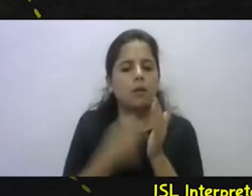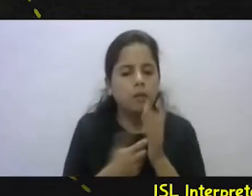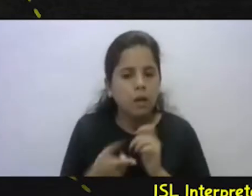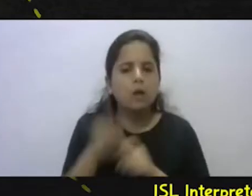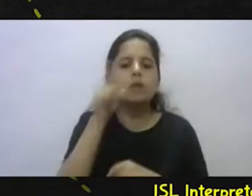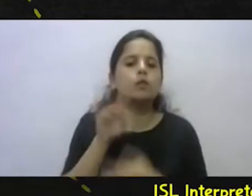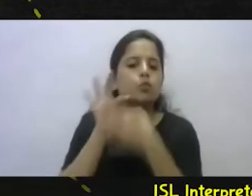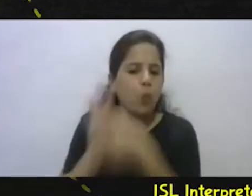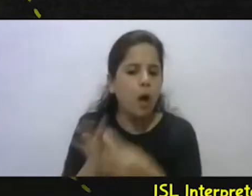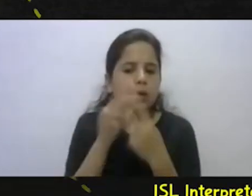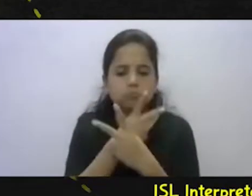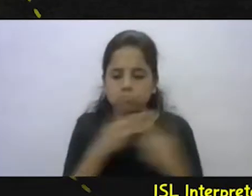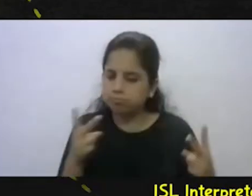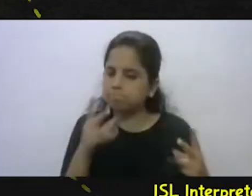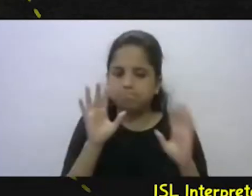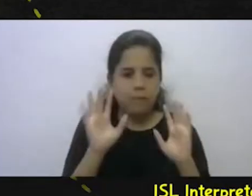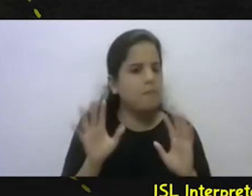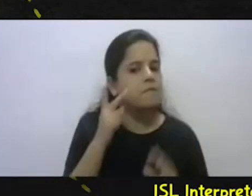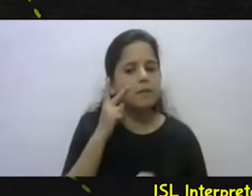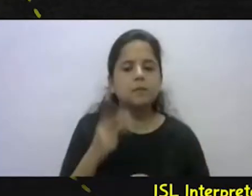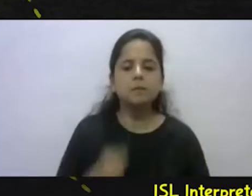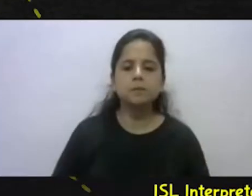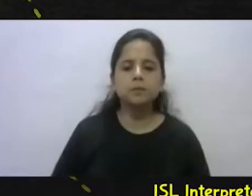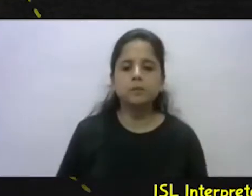and disabilities and all of that. So,